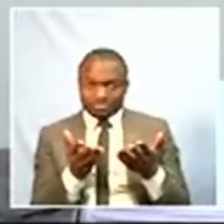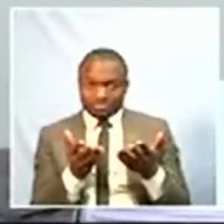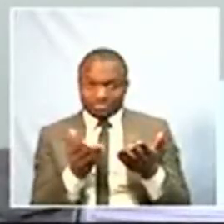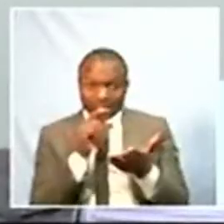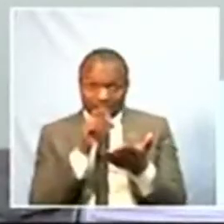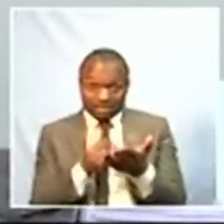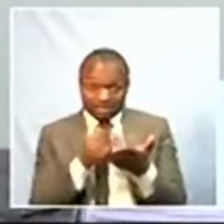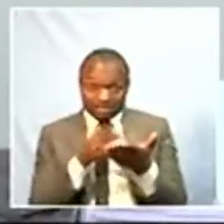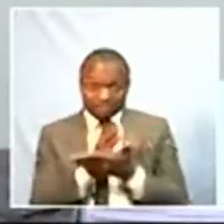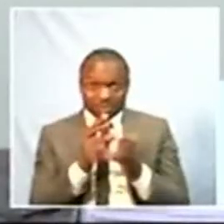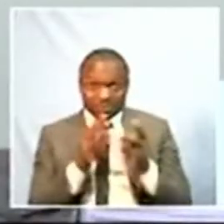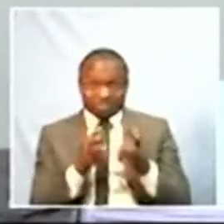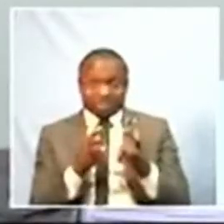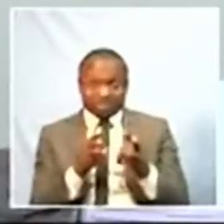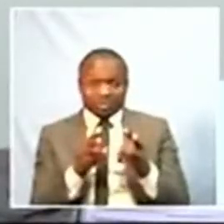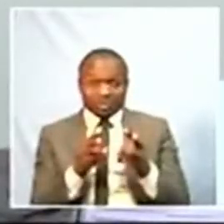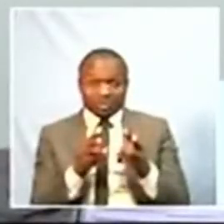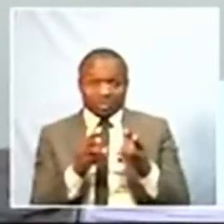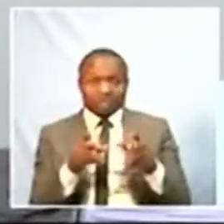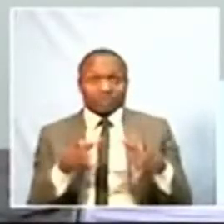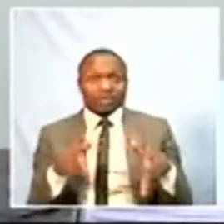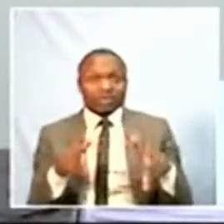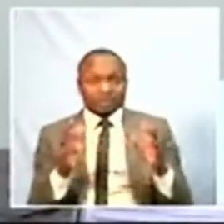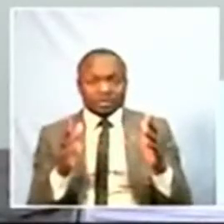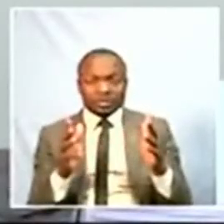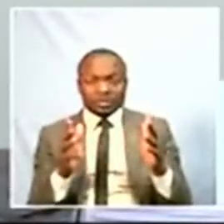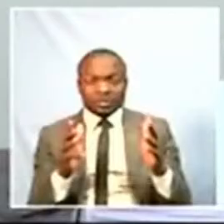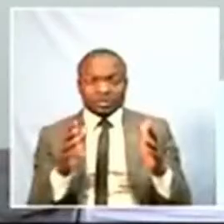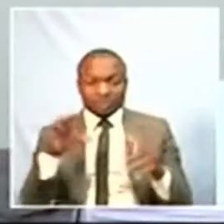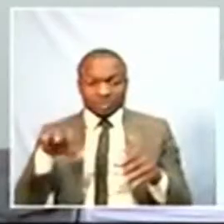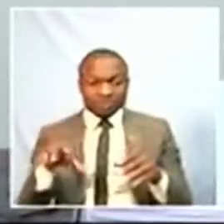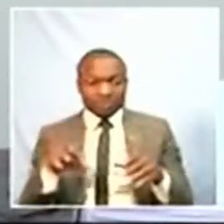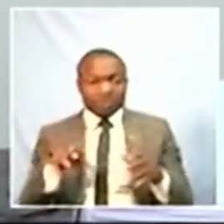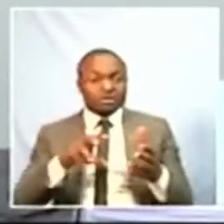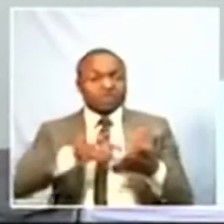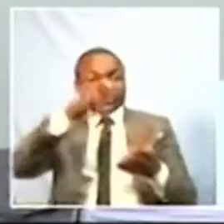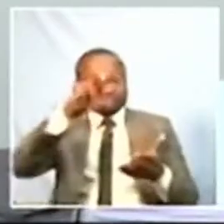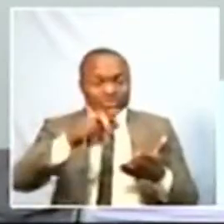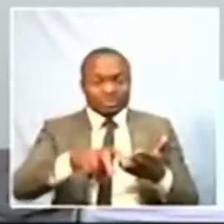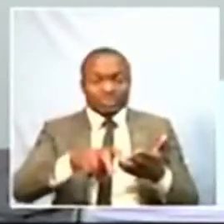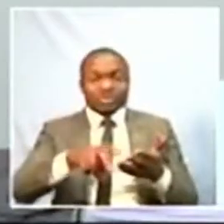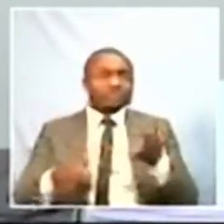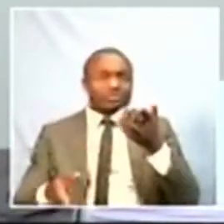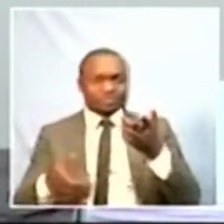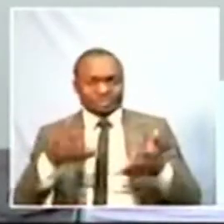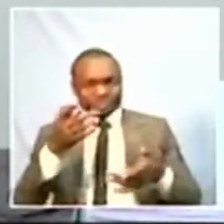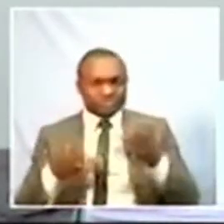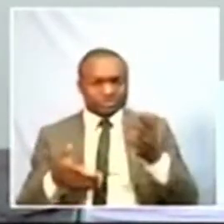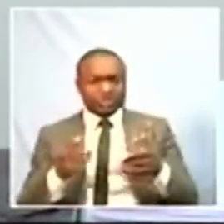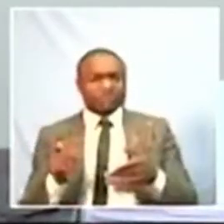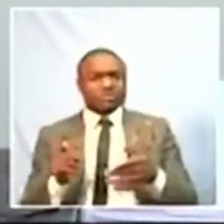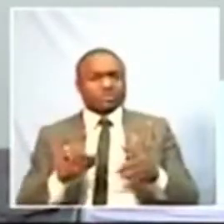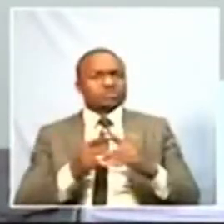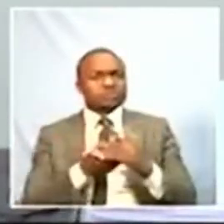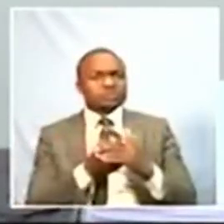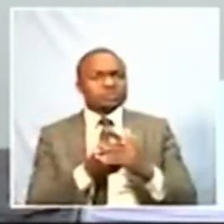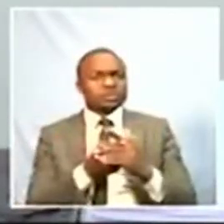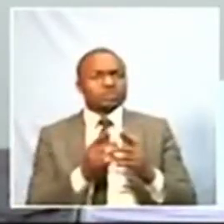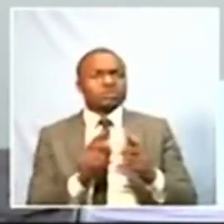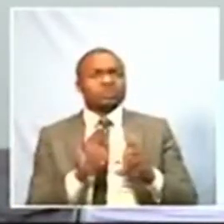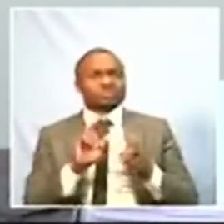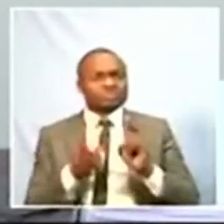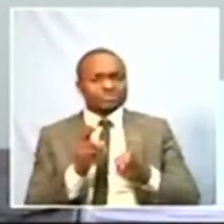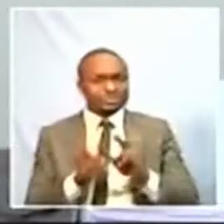You allow the kid to jump into the fire, and then now I've now started, I rush or I stand by the fire so